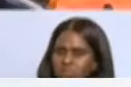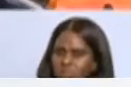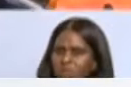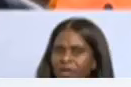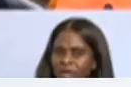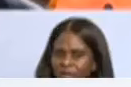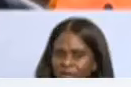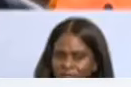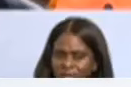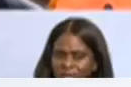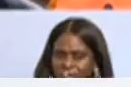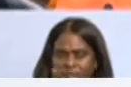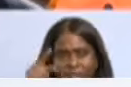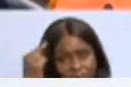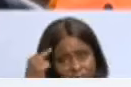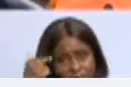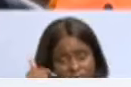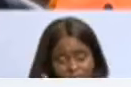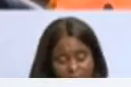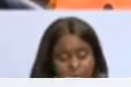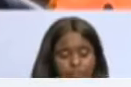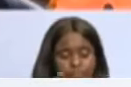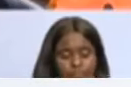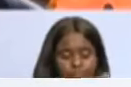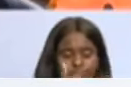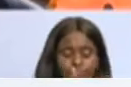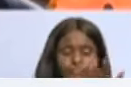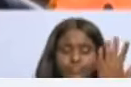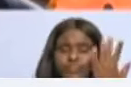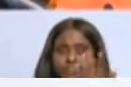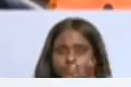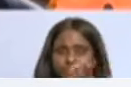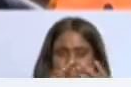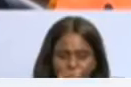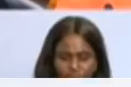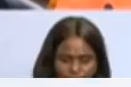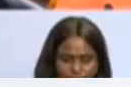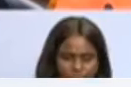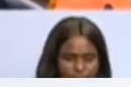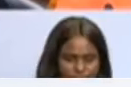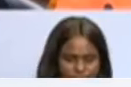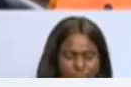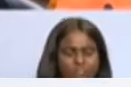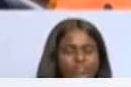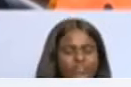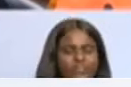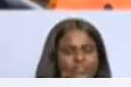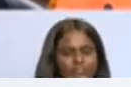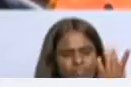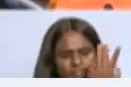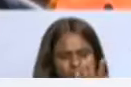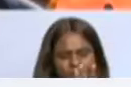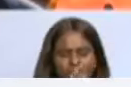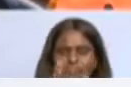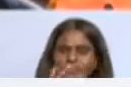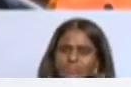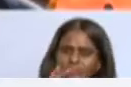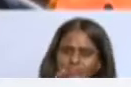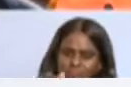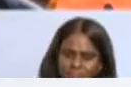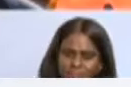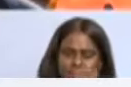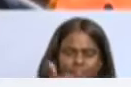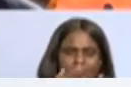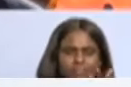regard, the government has prioritized the development and rehabilitation of the railway network to improve connectivity at both